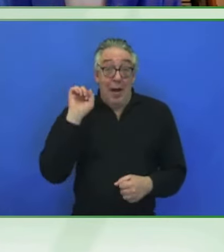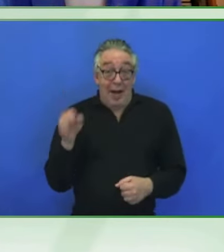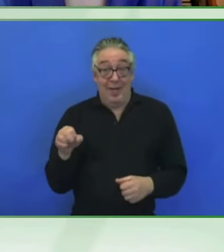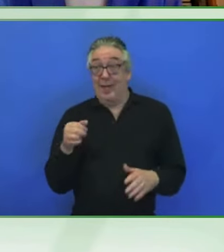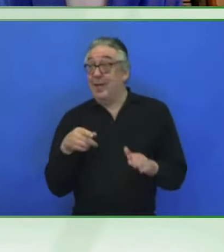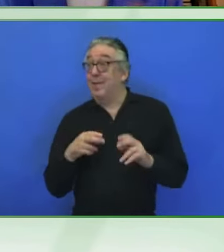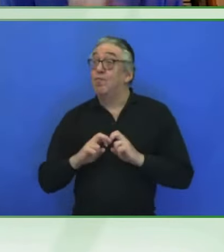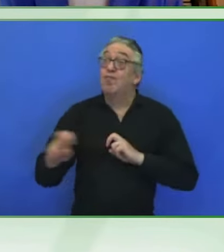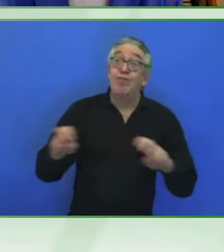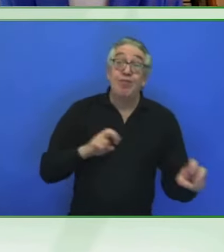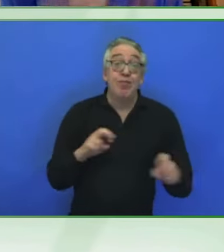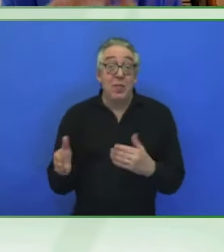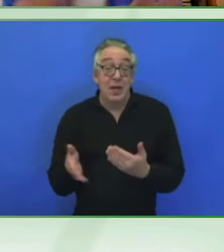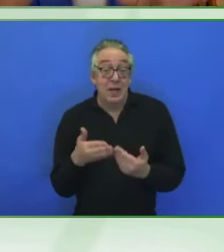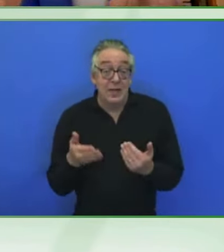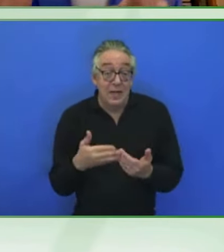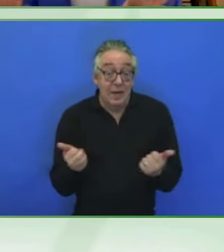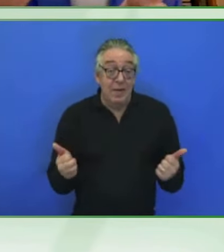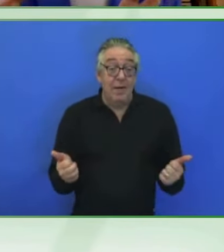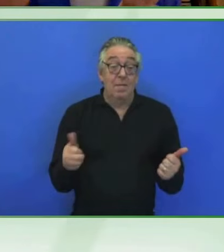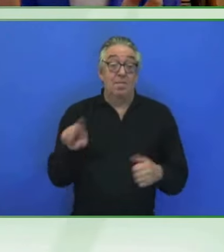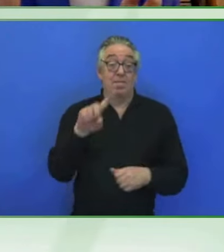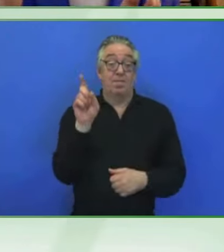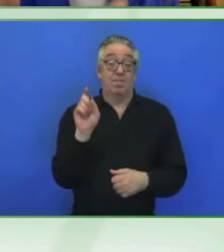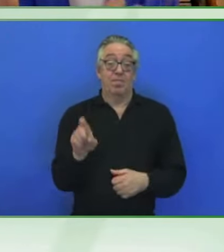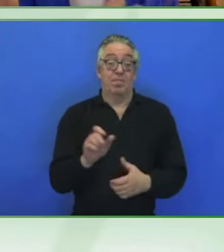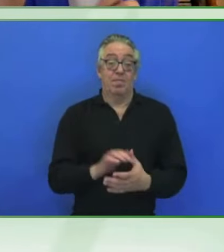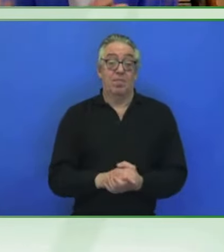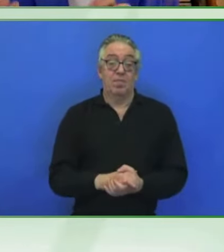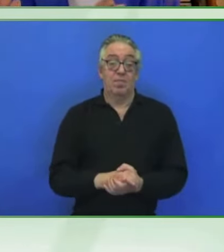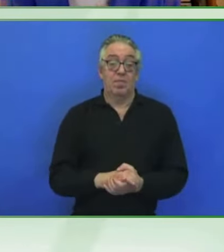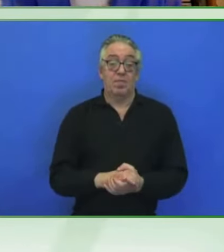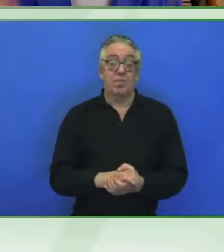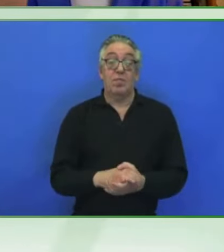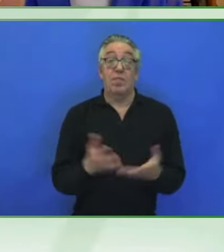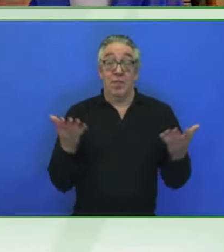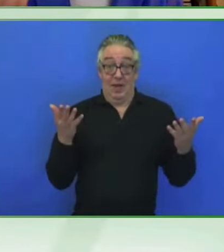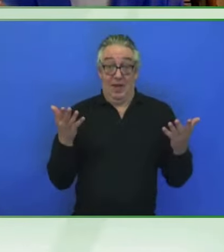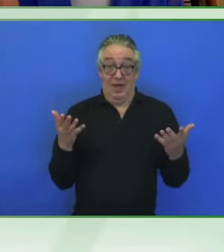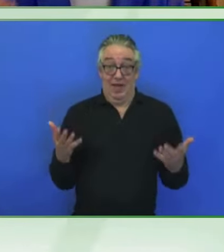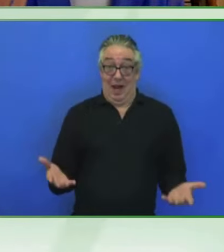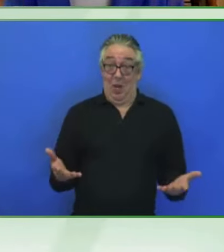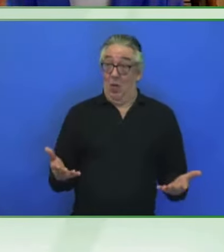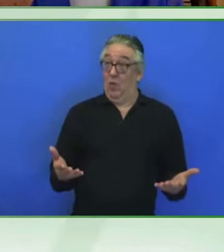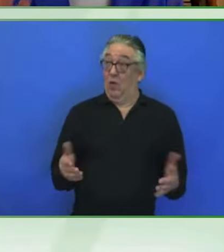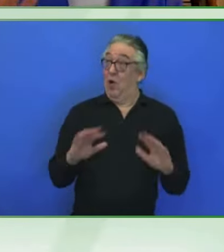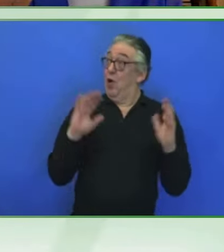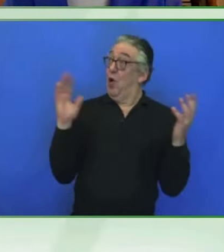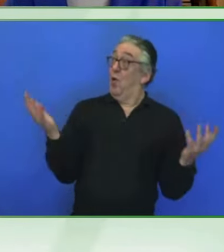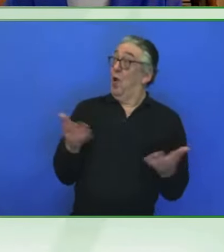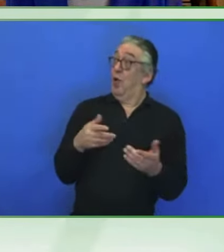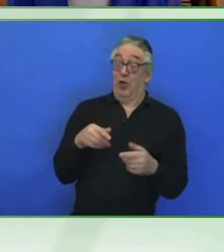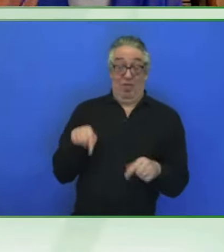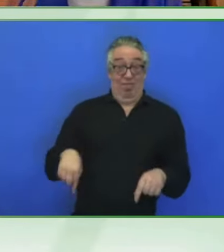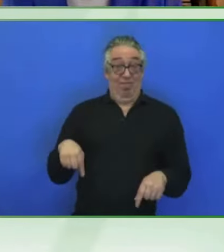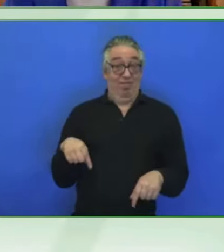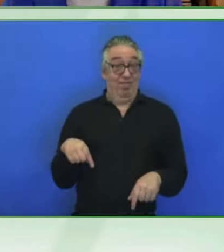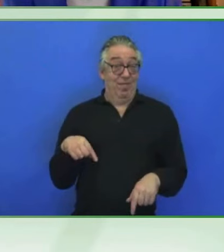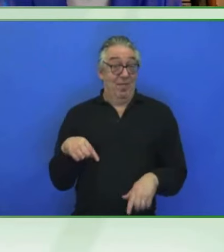Disability Advisory Group is that we work very closely with Transport for London, and they provide us with a